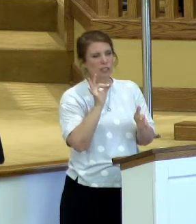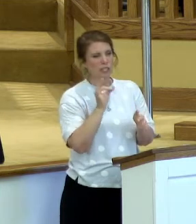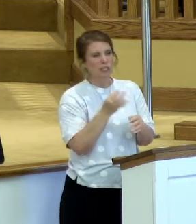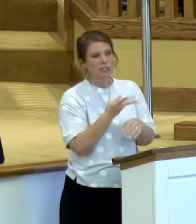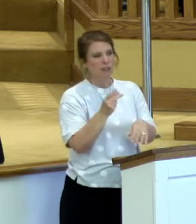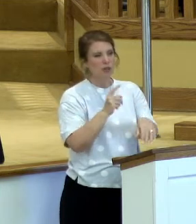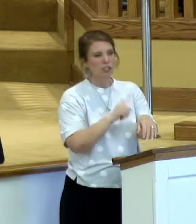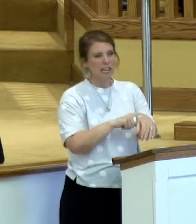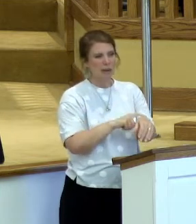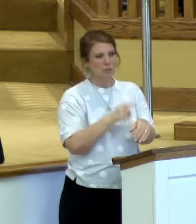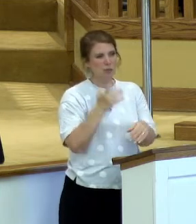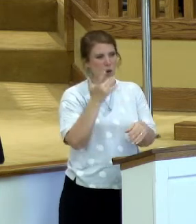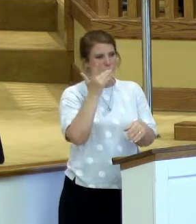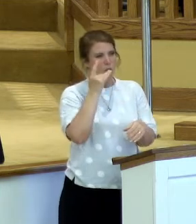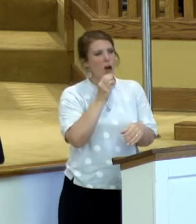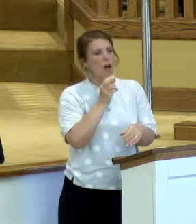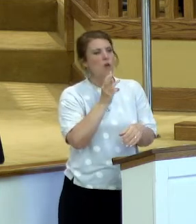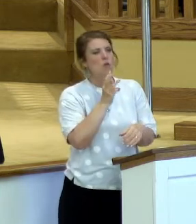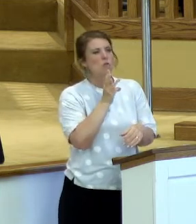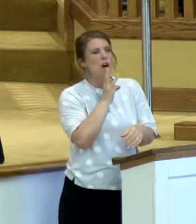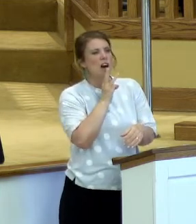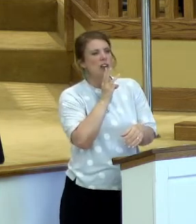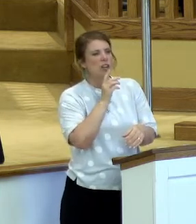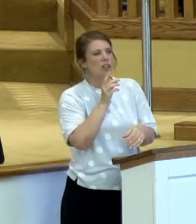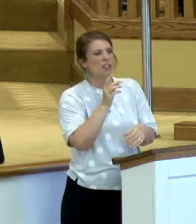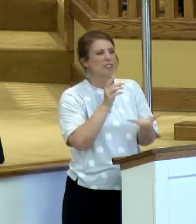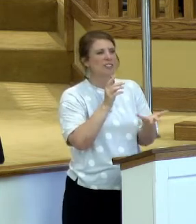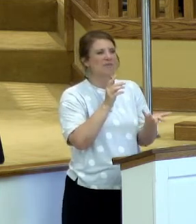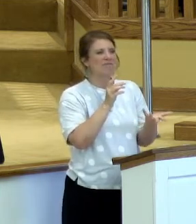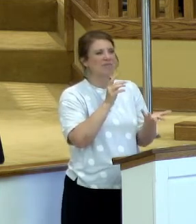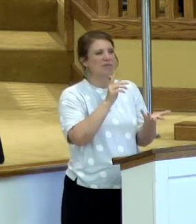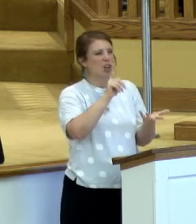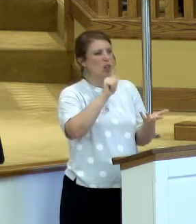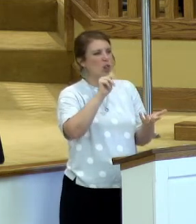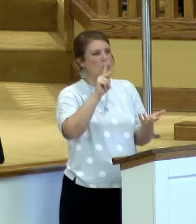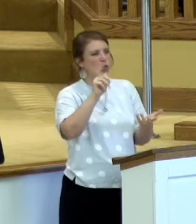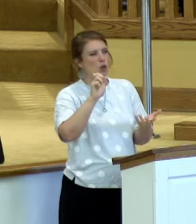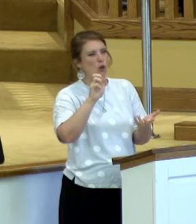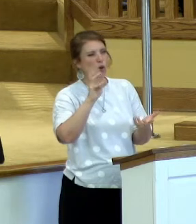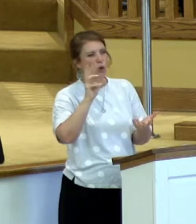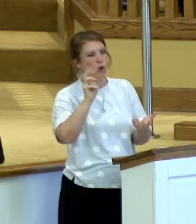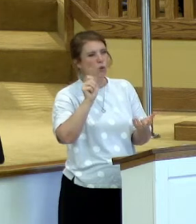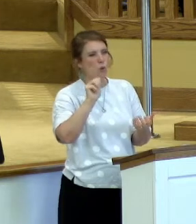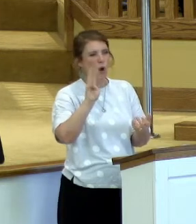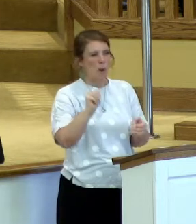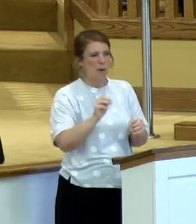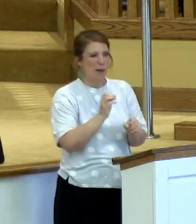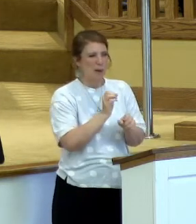Laodicea quite a bit about why their water was lukewarm and why God used that as an analogy that made him sick to his stomach and he spewed it